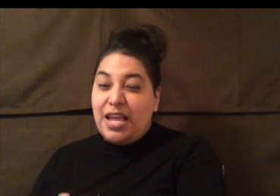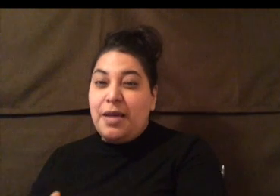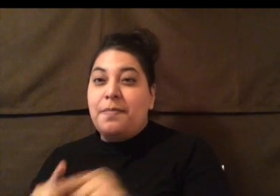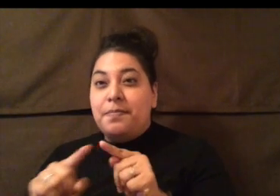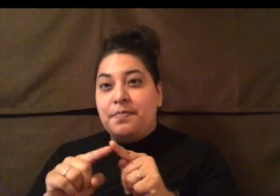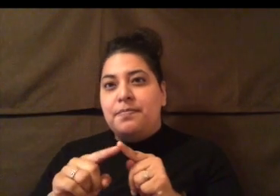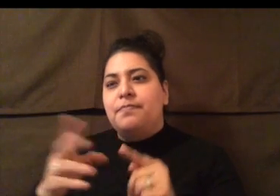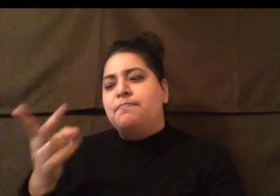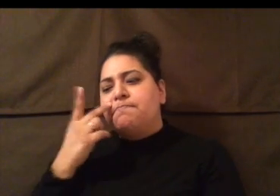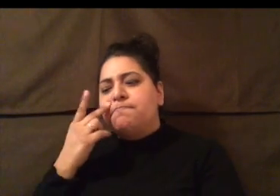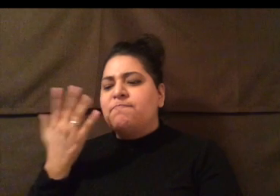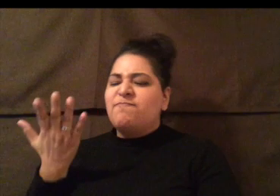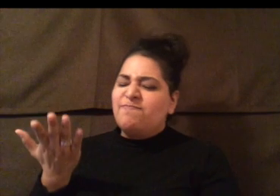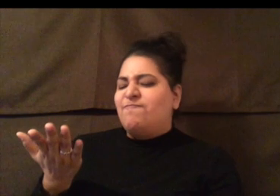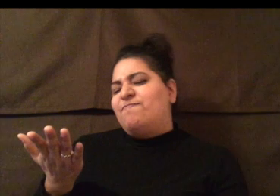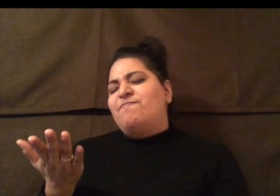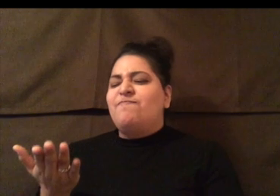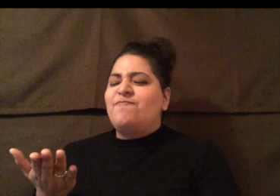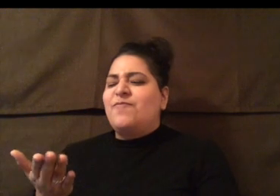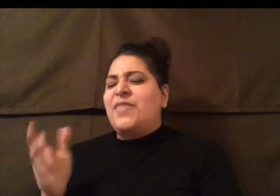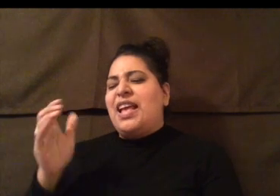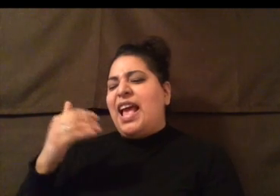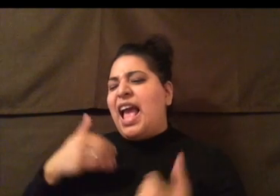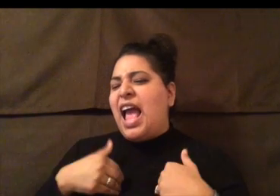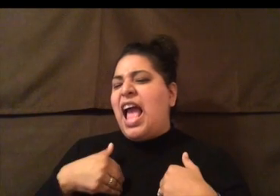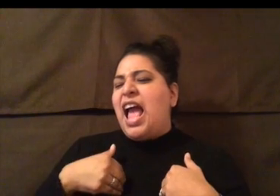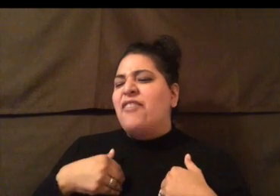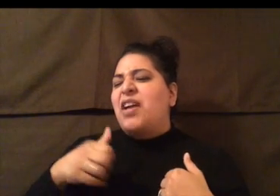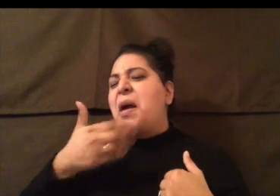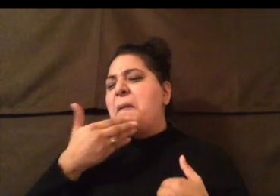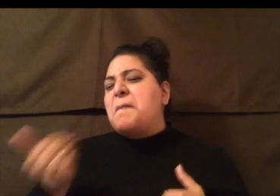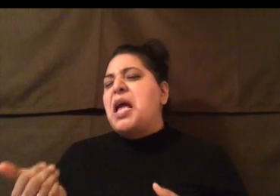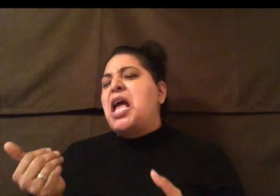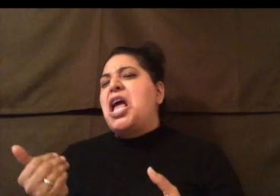minutes and put them at 7:55.